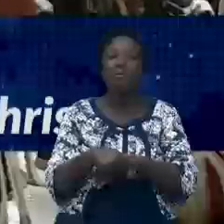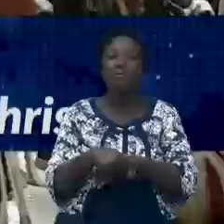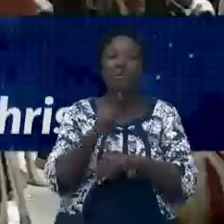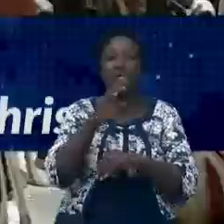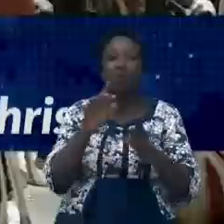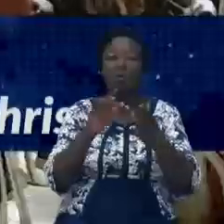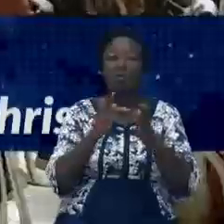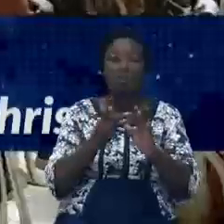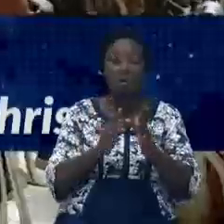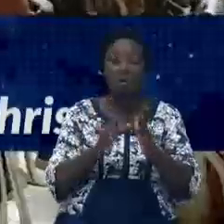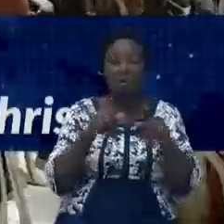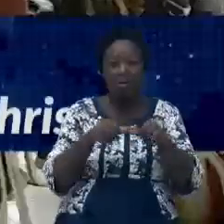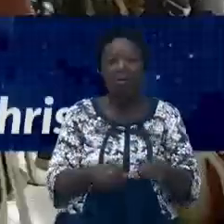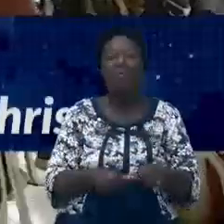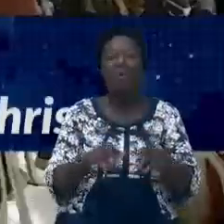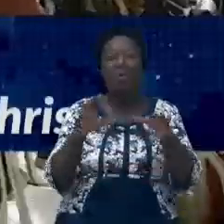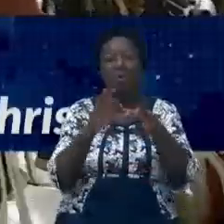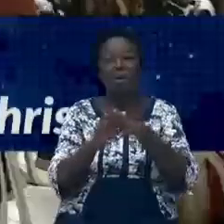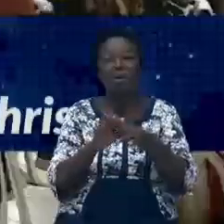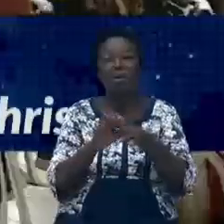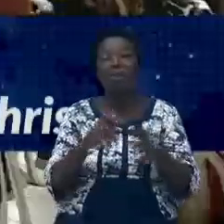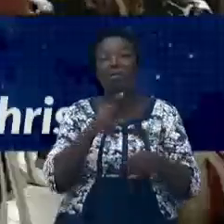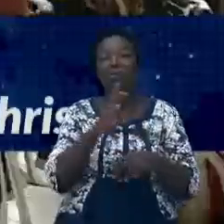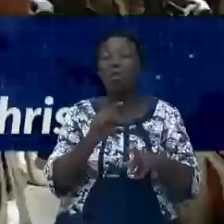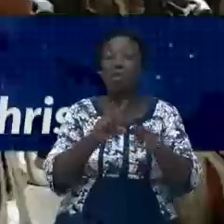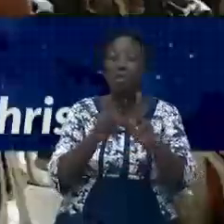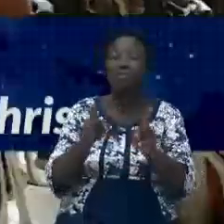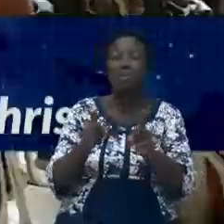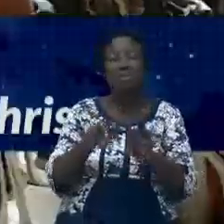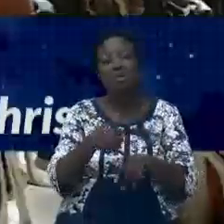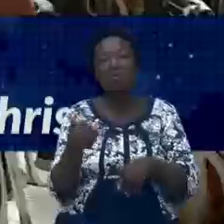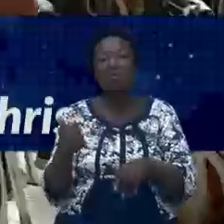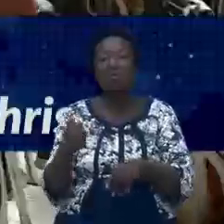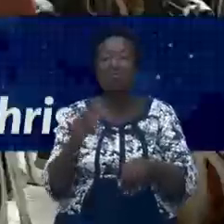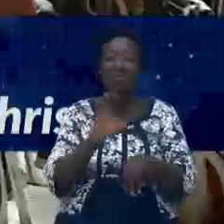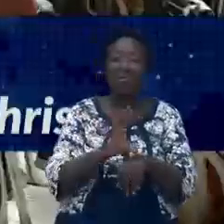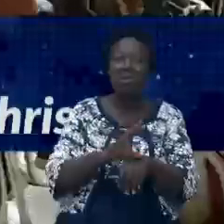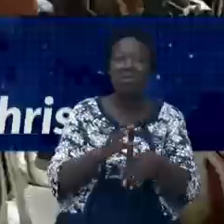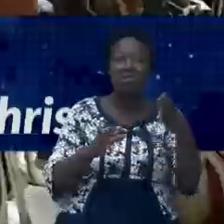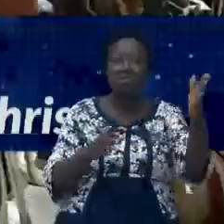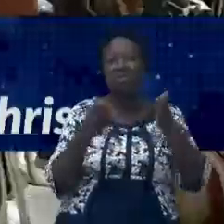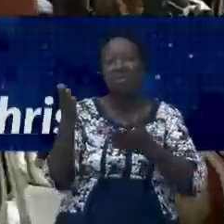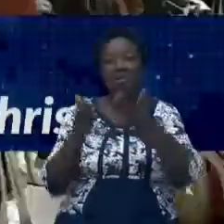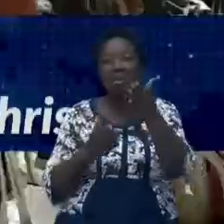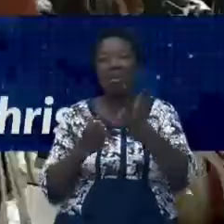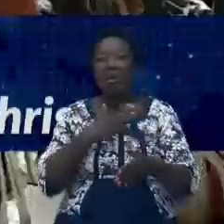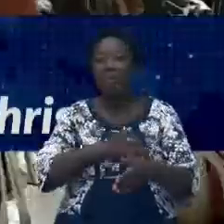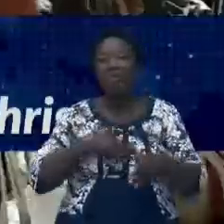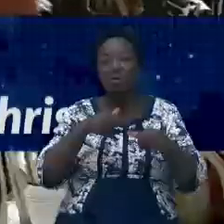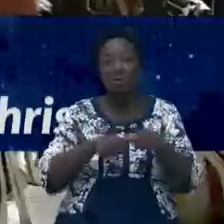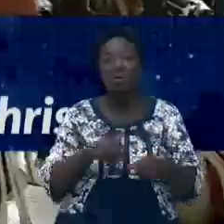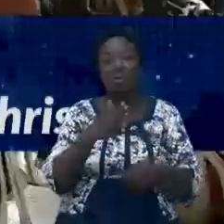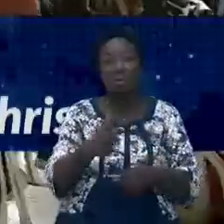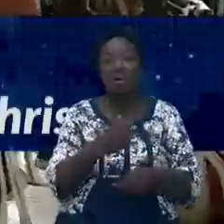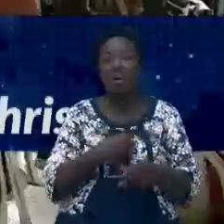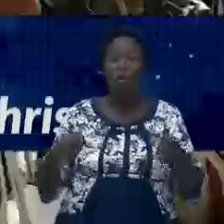tonight. If you are online, remain connected. If you are in the different congregations, stay there,